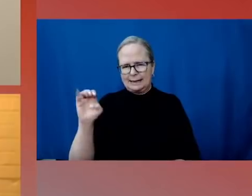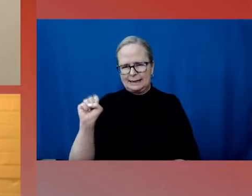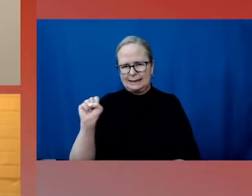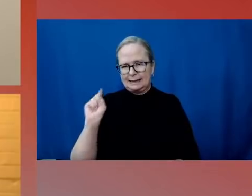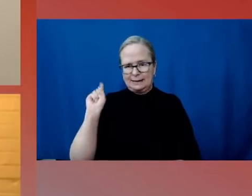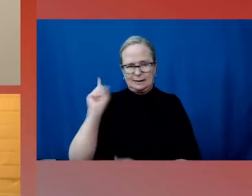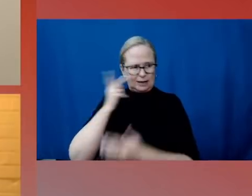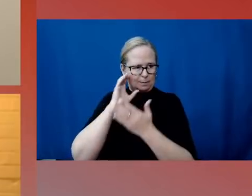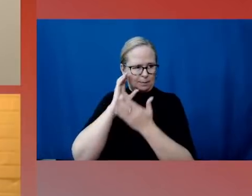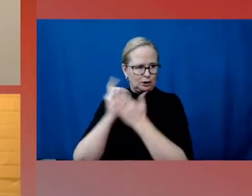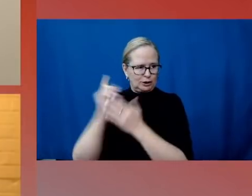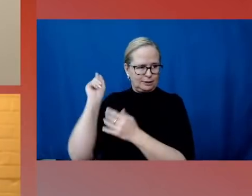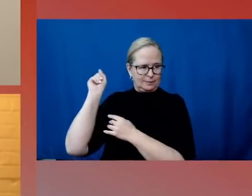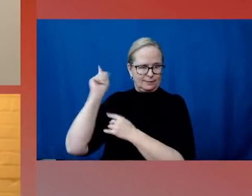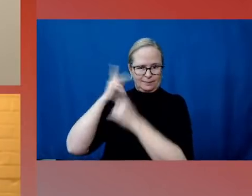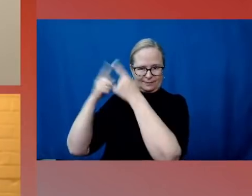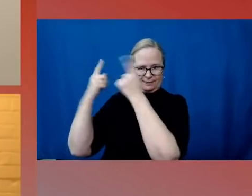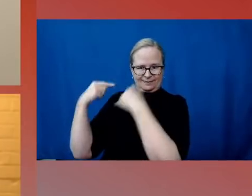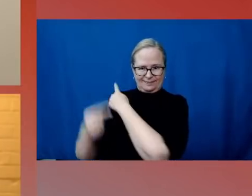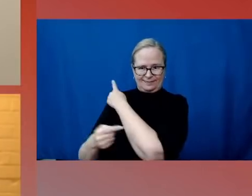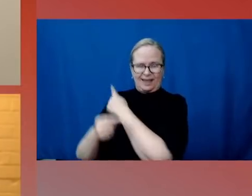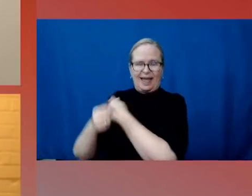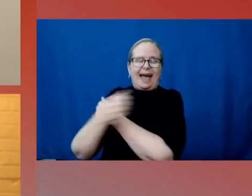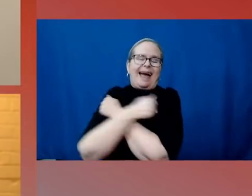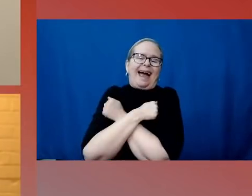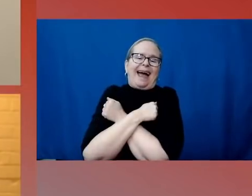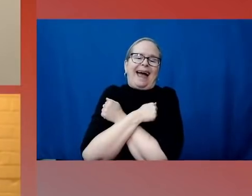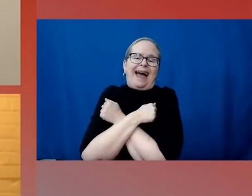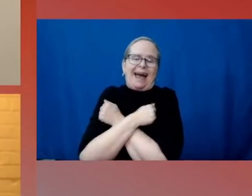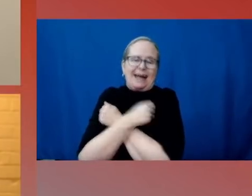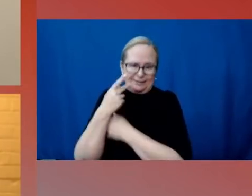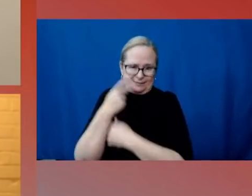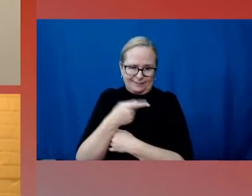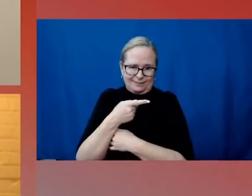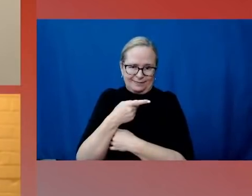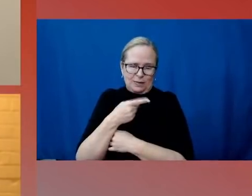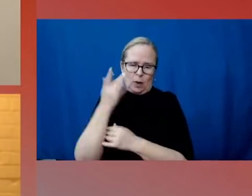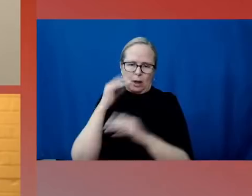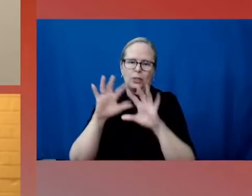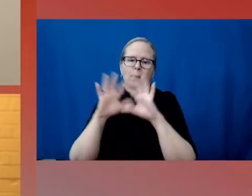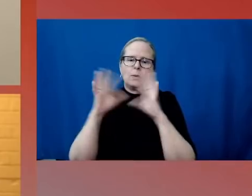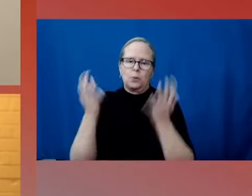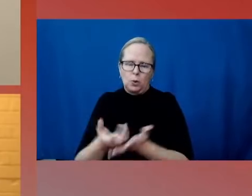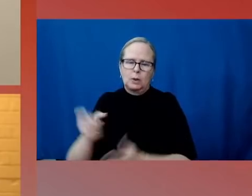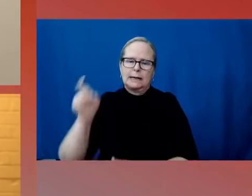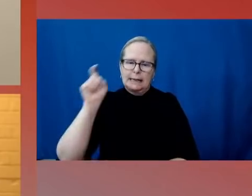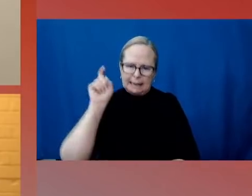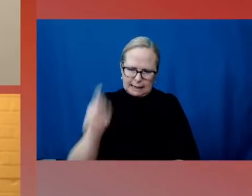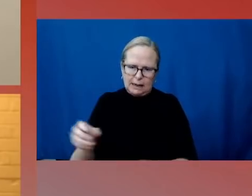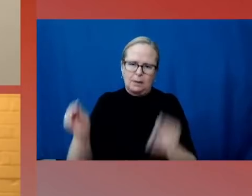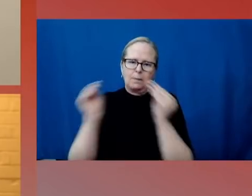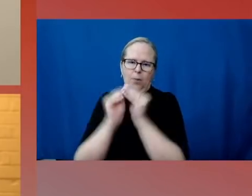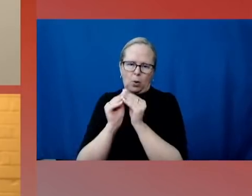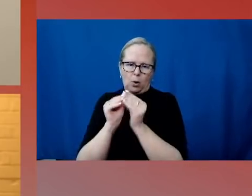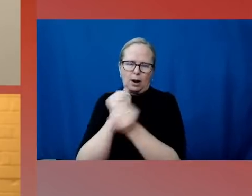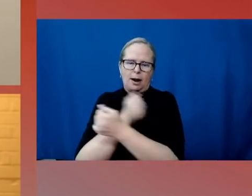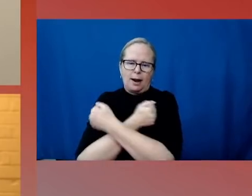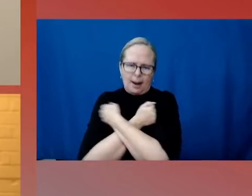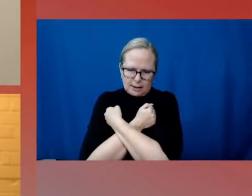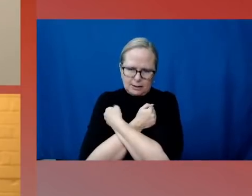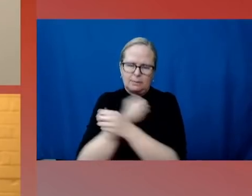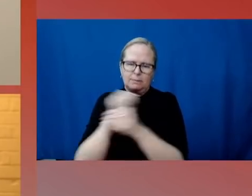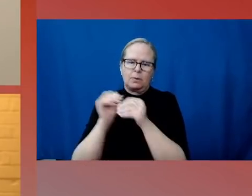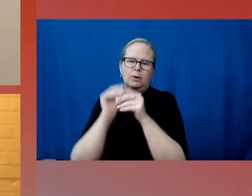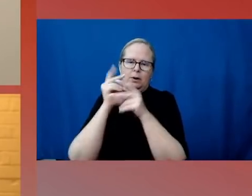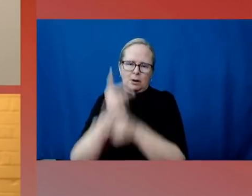bit more kindness and hugs and and good thoughts, and being kind to healthcare workers right now. They're worn out.